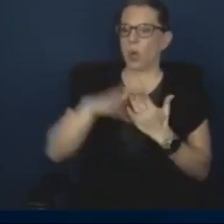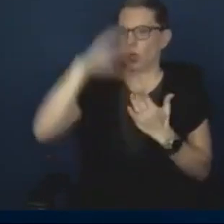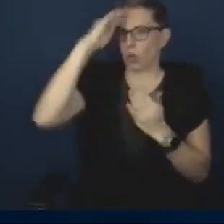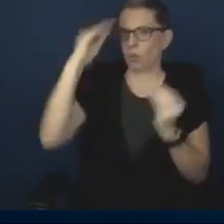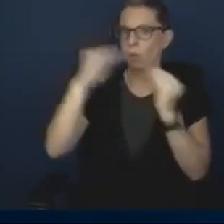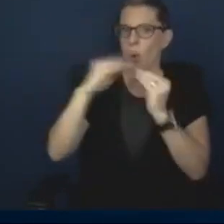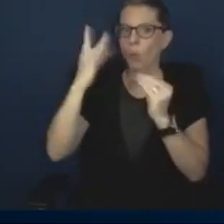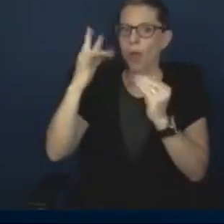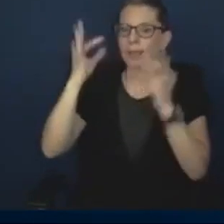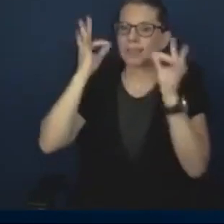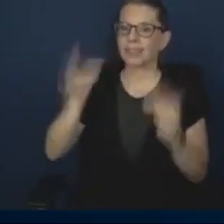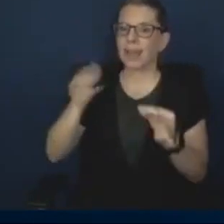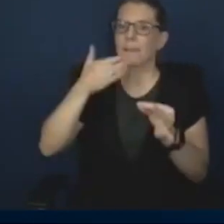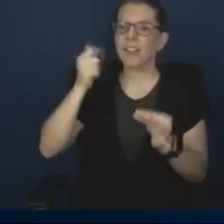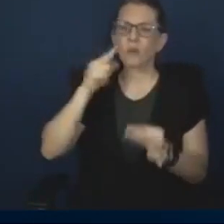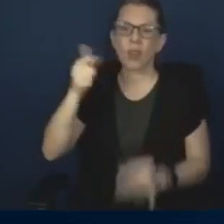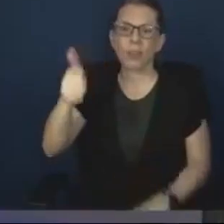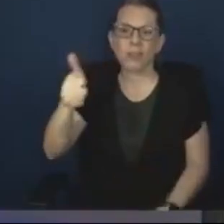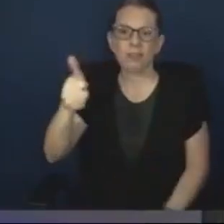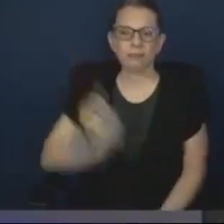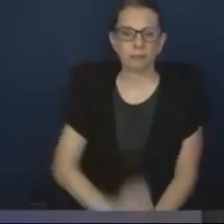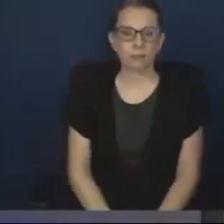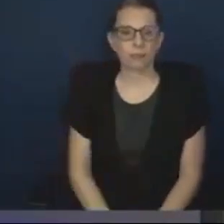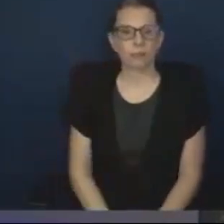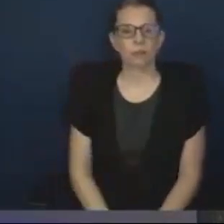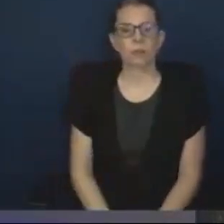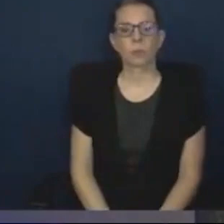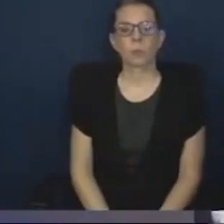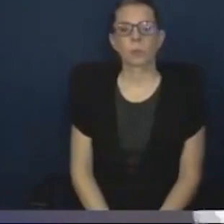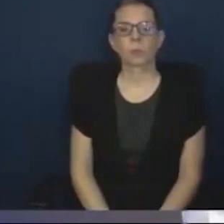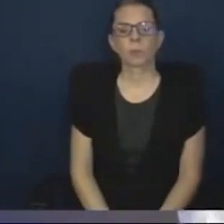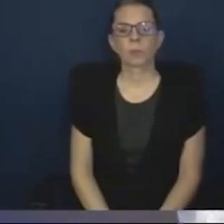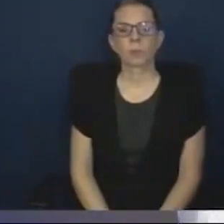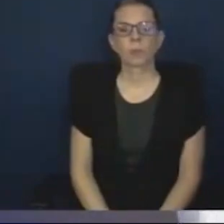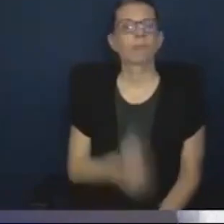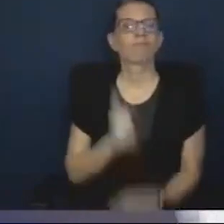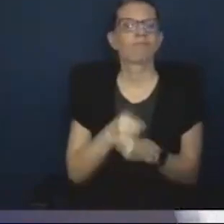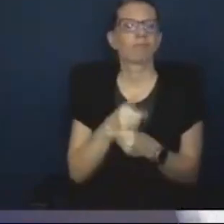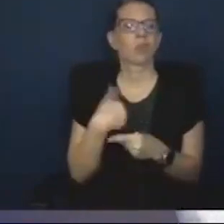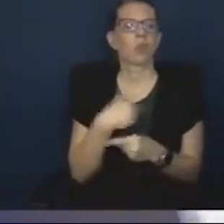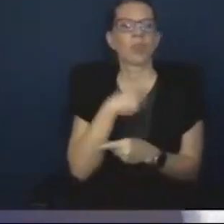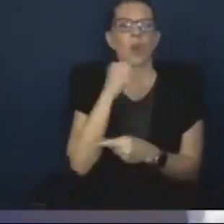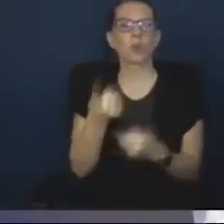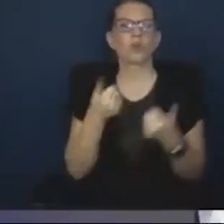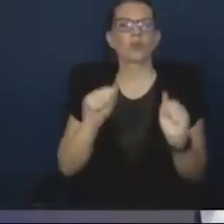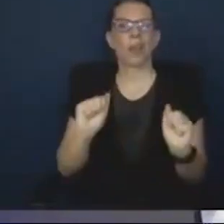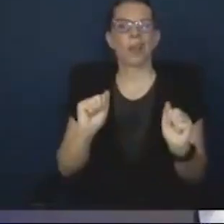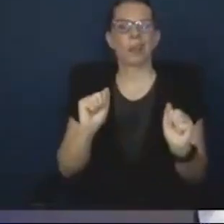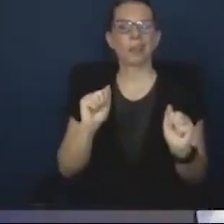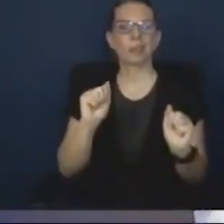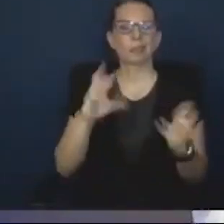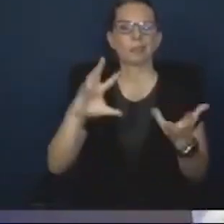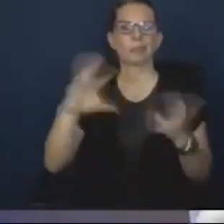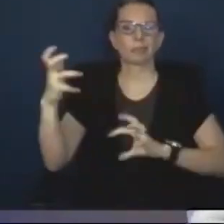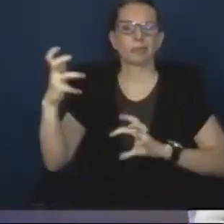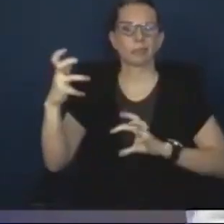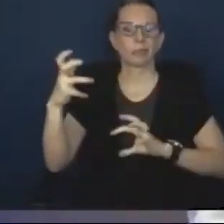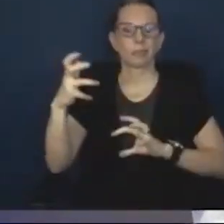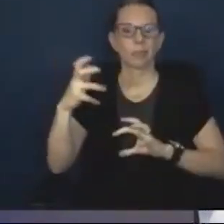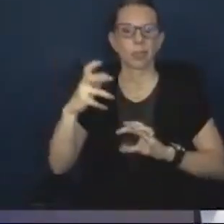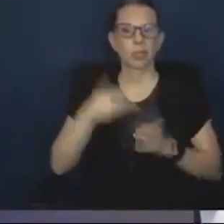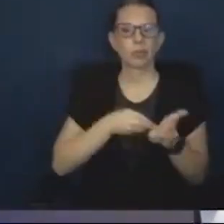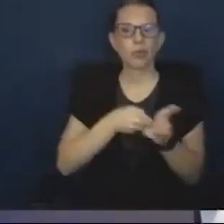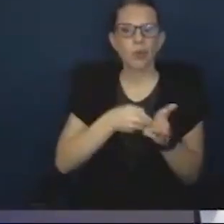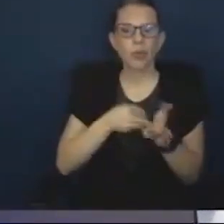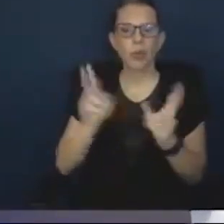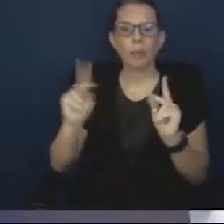what's it been like? No, I think that's right. You know what we say we don't try to jack with the truth, because there are a lot of flapjackers out there, people who flap their arms and